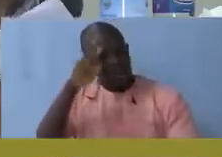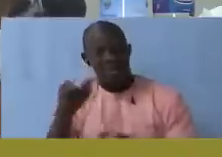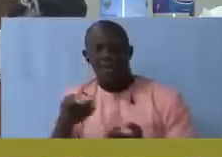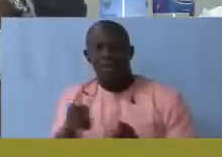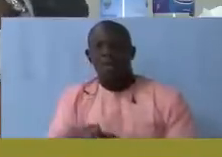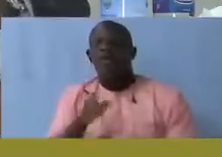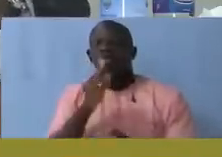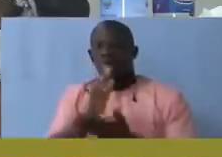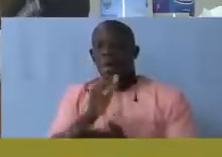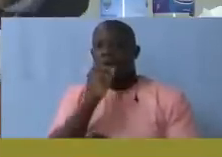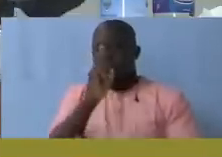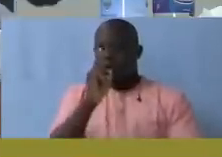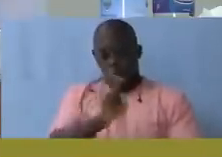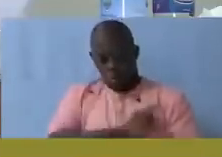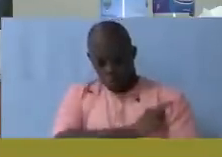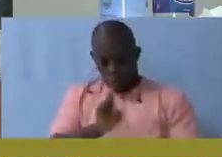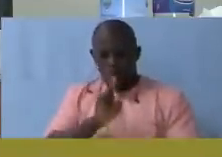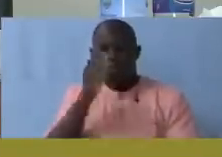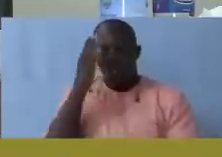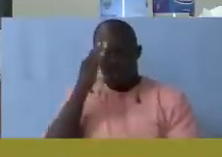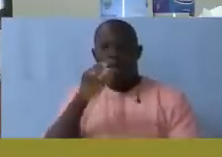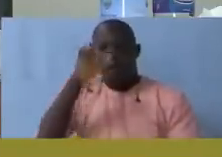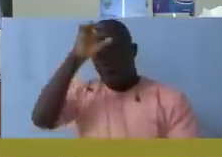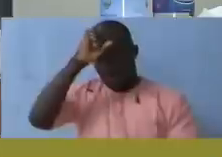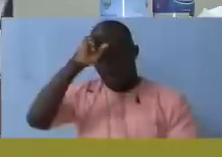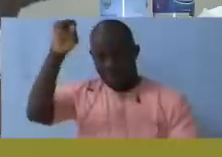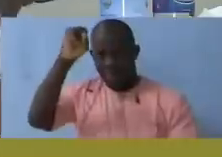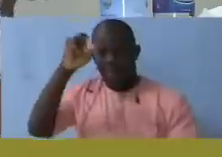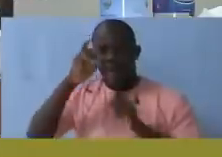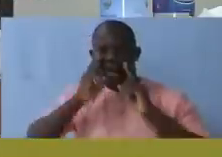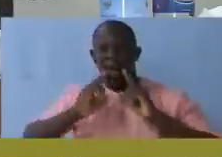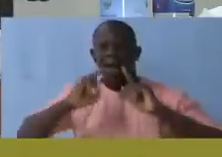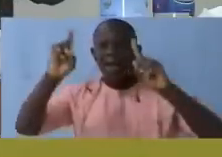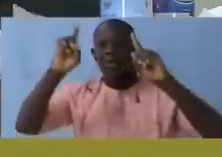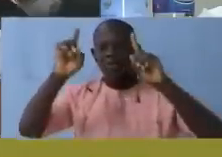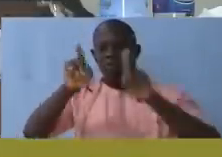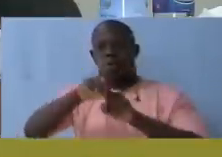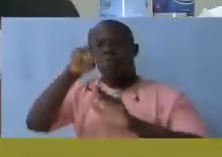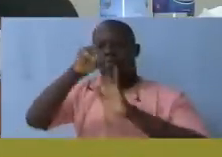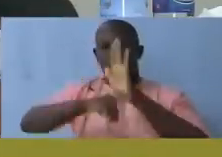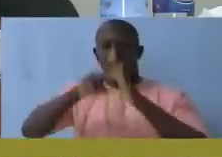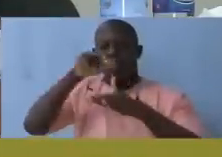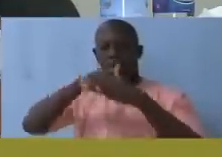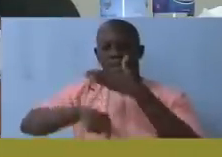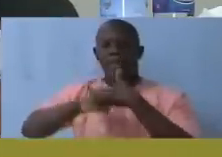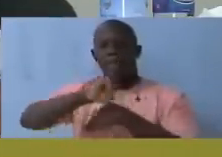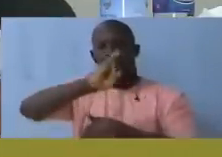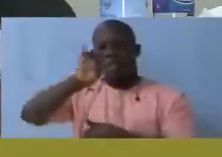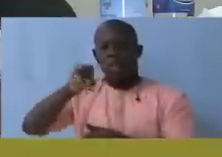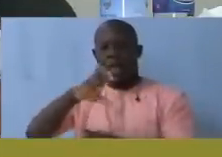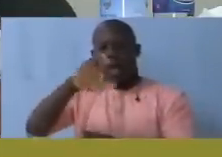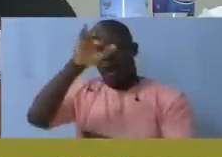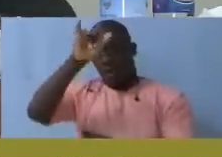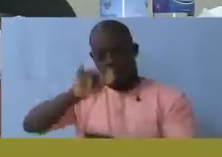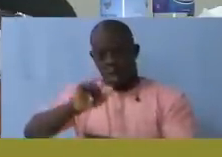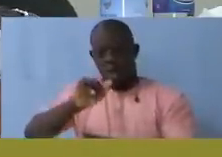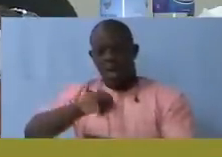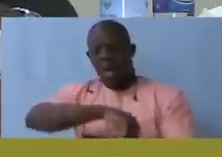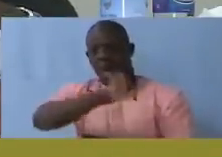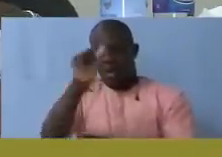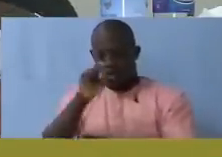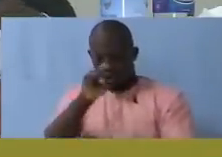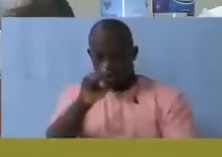president announced the program in January, and you said you went to test in January, correct? Yes,